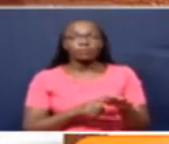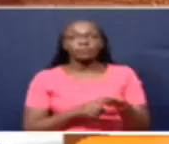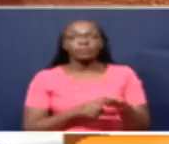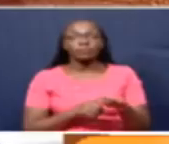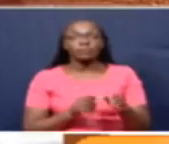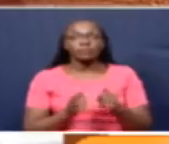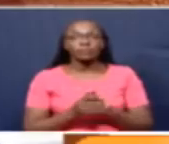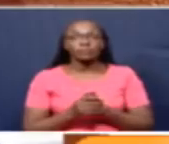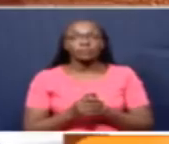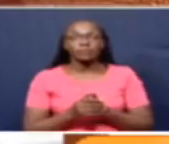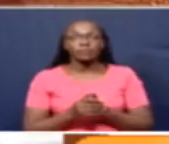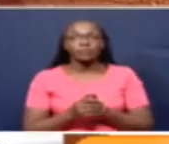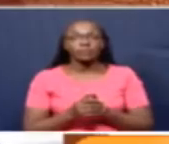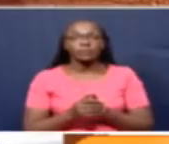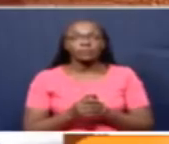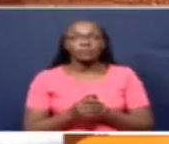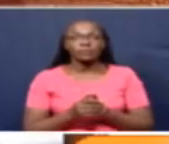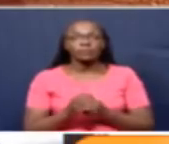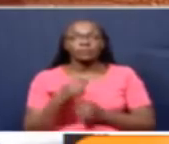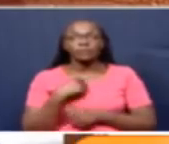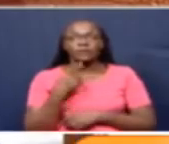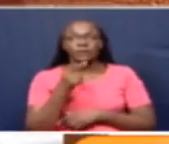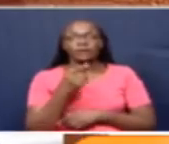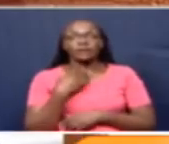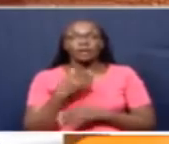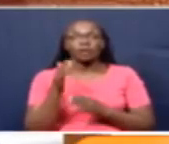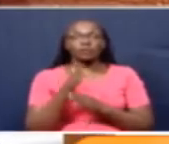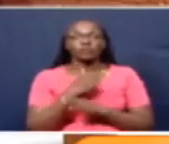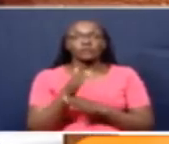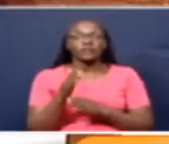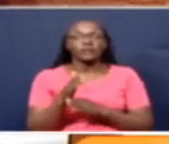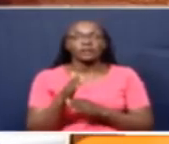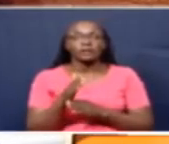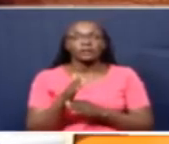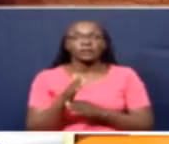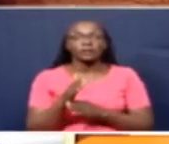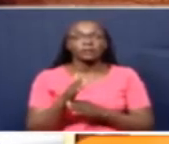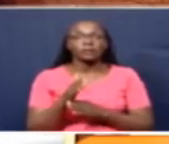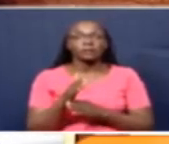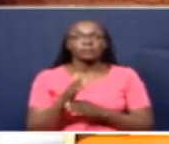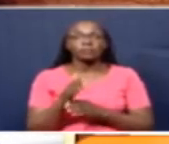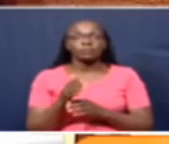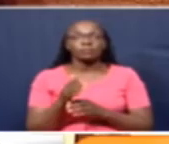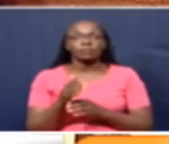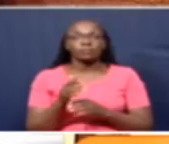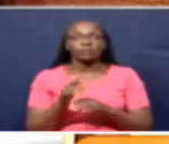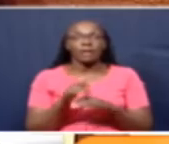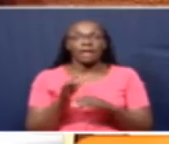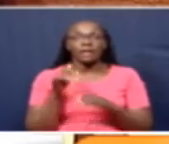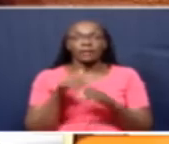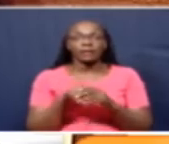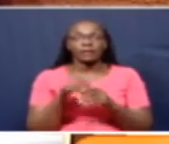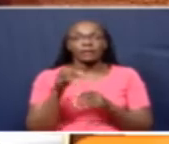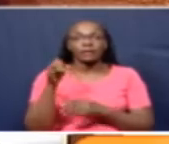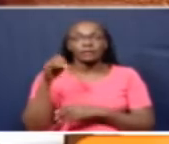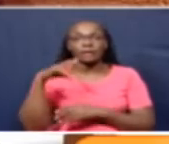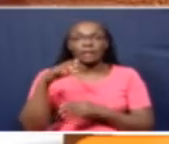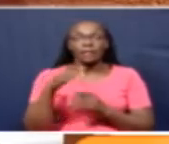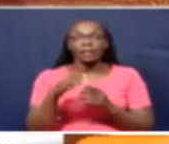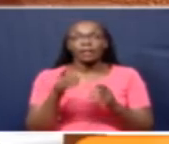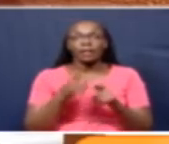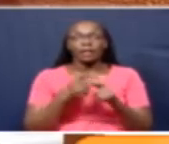Mm-hmm. So I said, I'm going to sing Iron in the Sun. So the guy said, what key? What? What